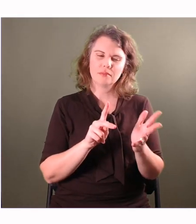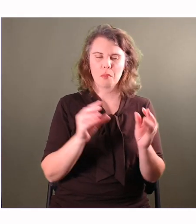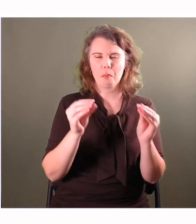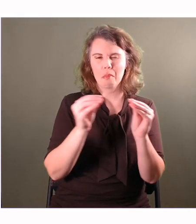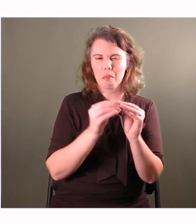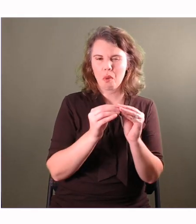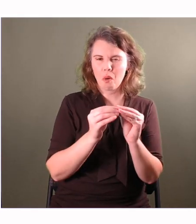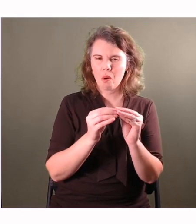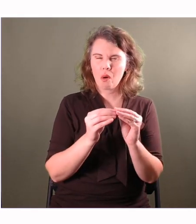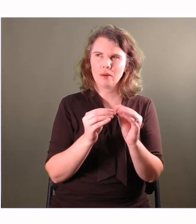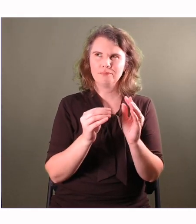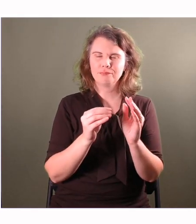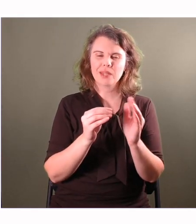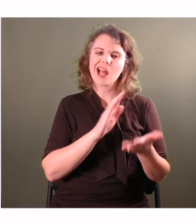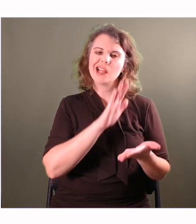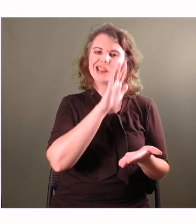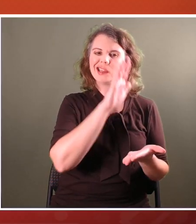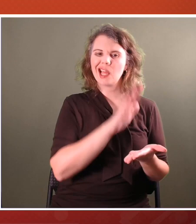that's a